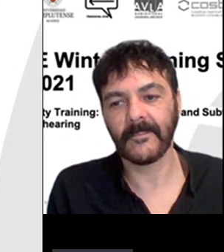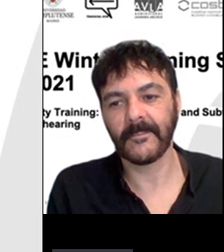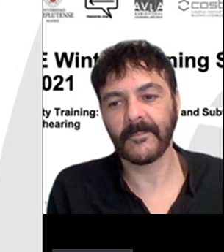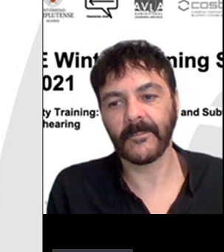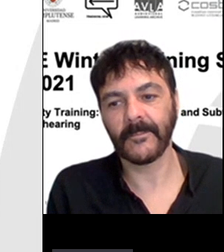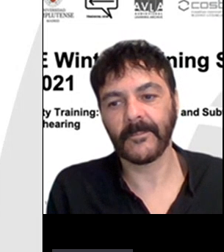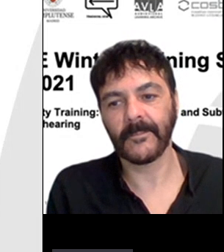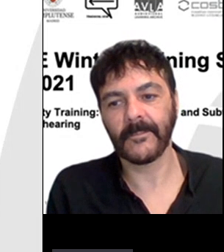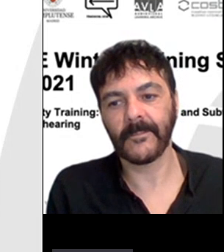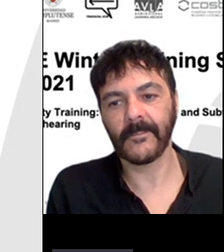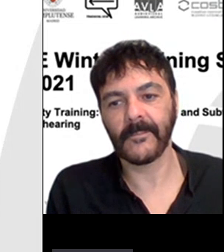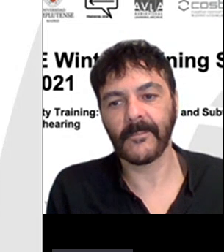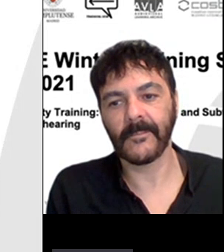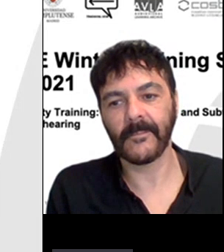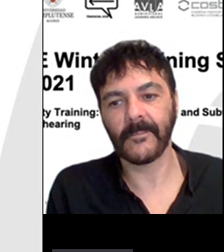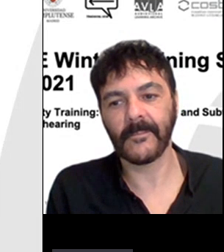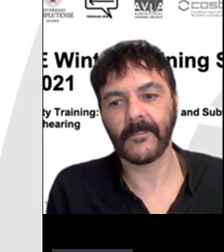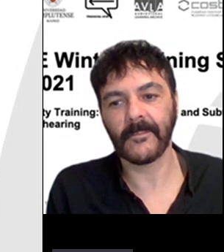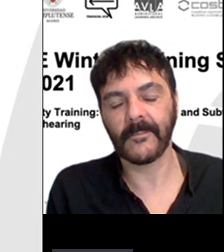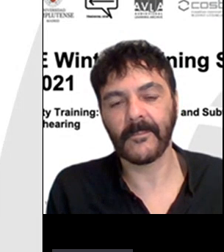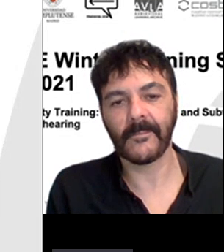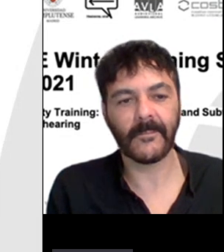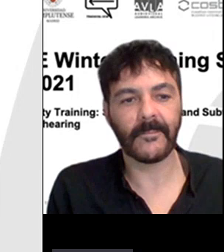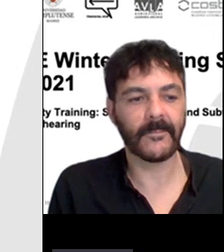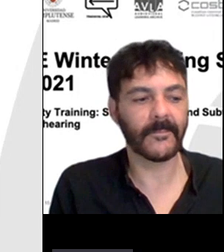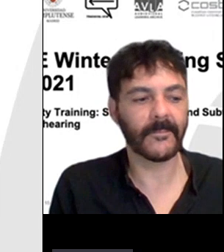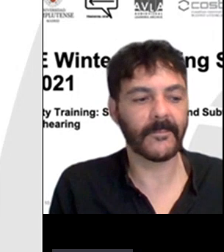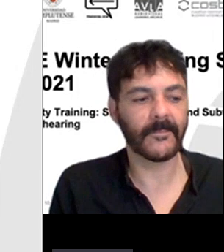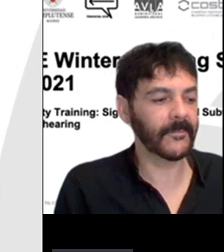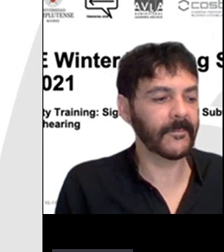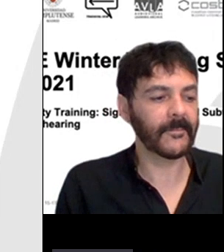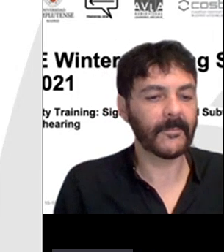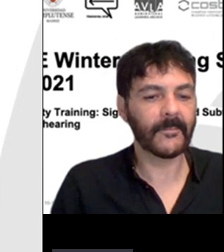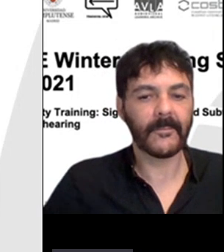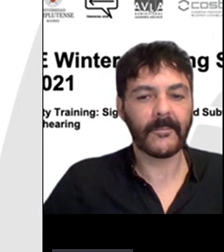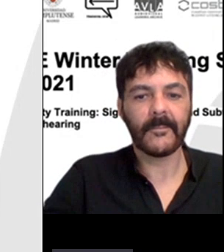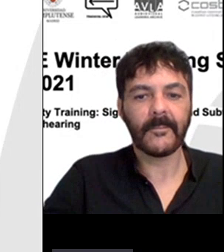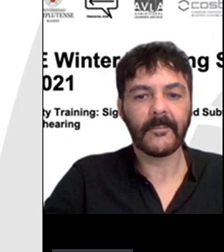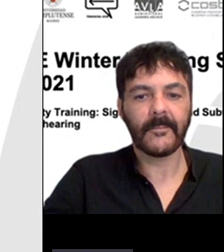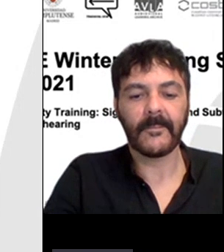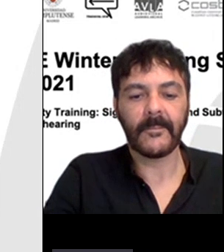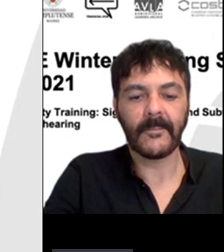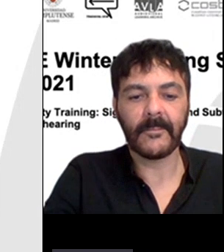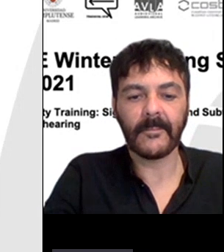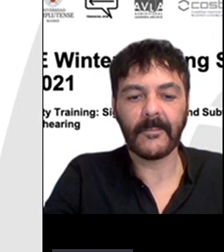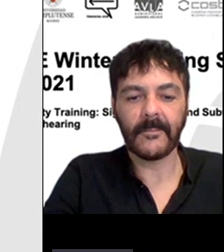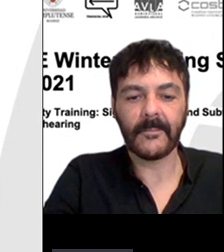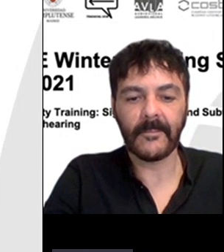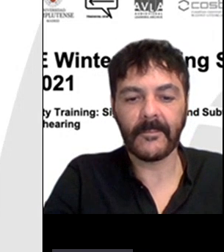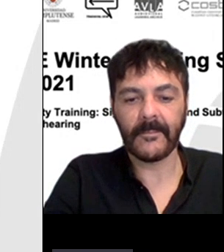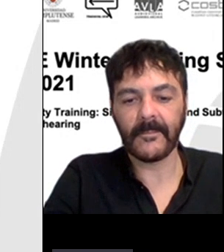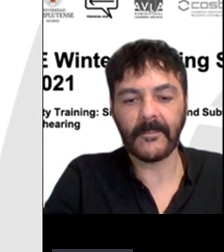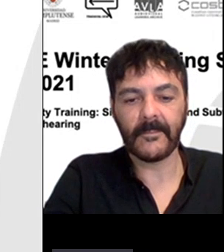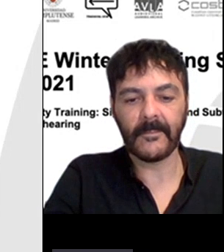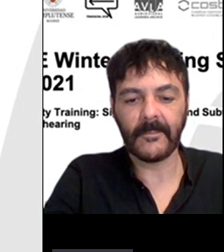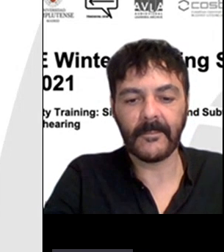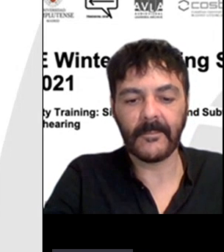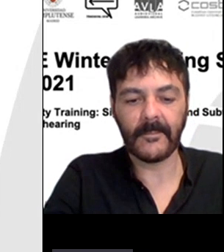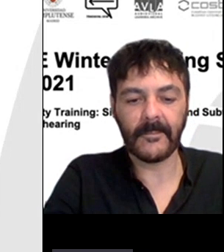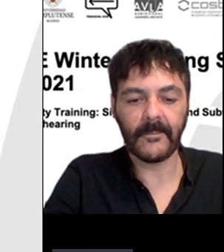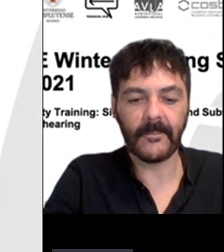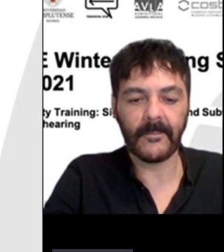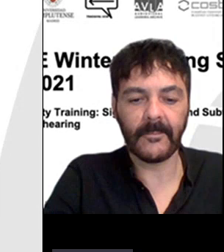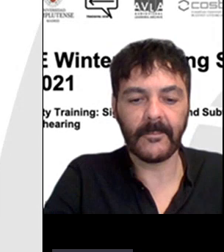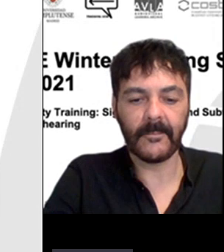that we would be happy to share if you wanted to do research with what we are creating. And if you want to come and do research with us, we would be